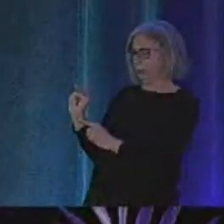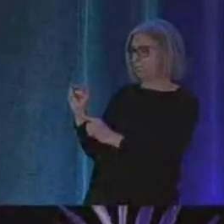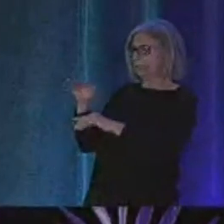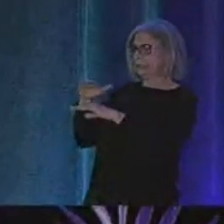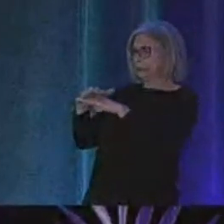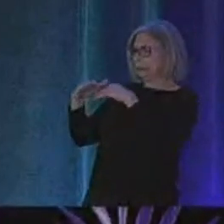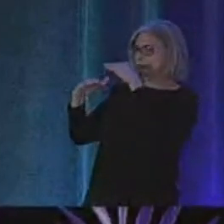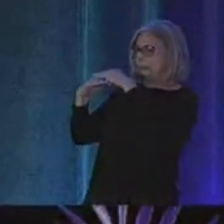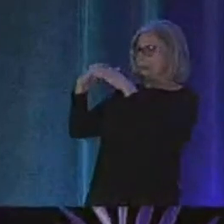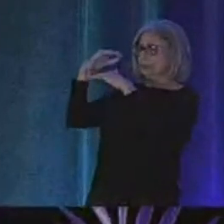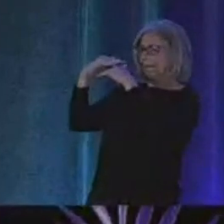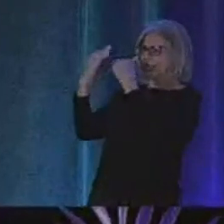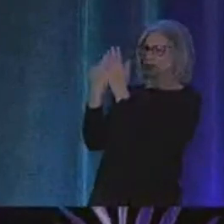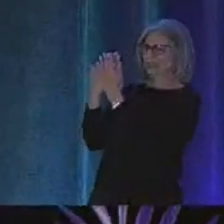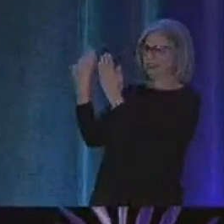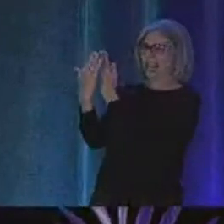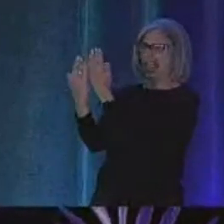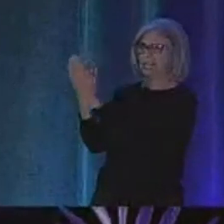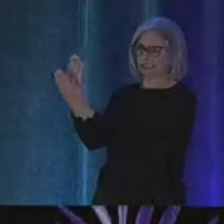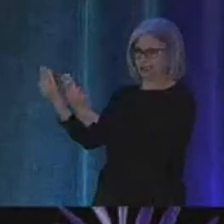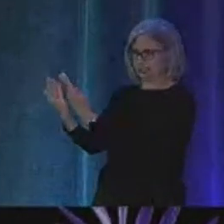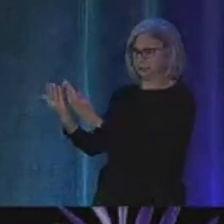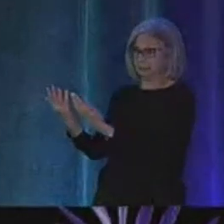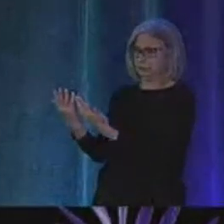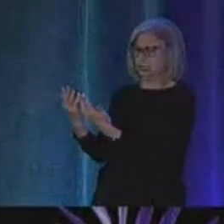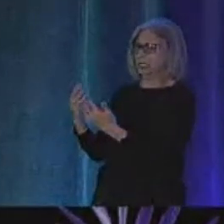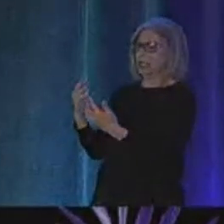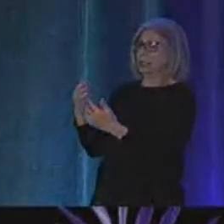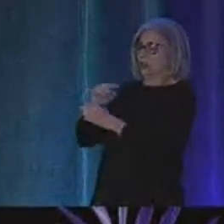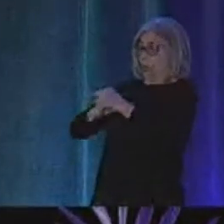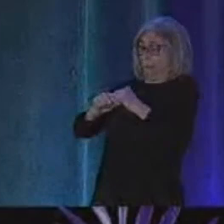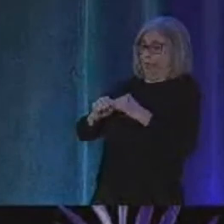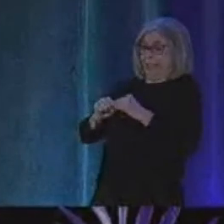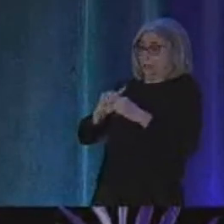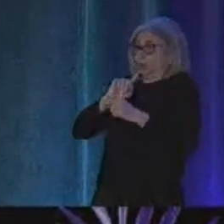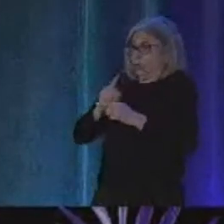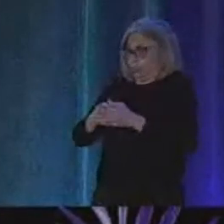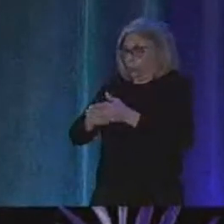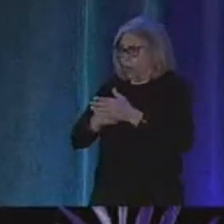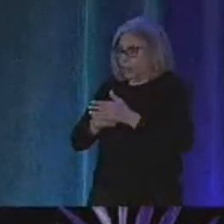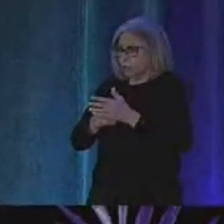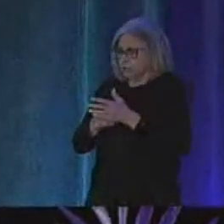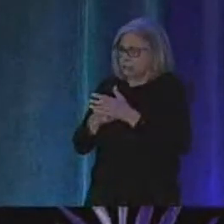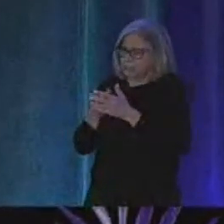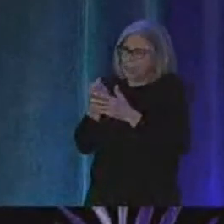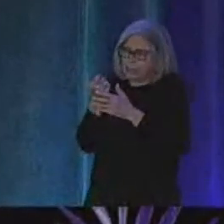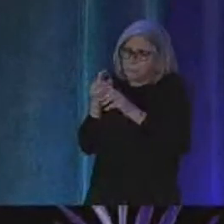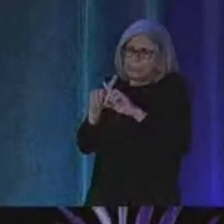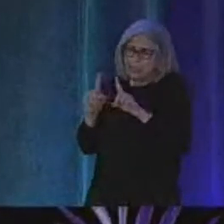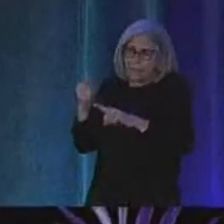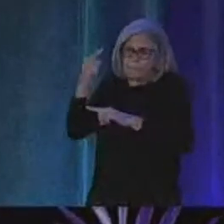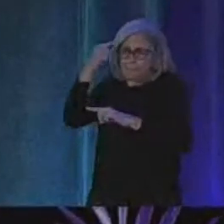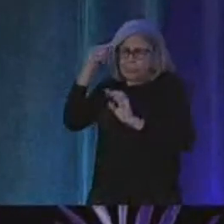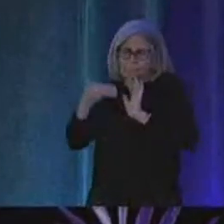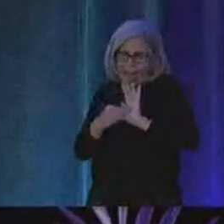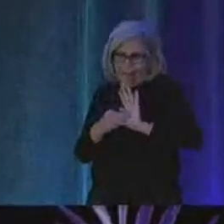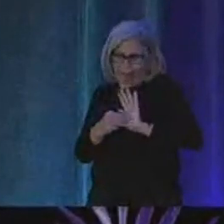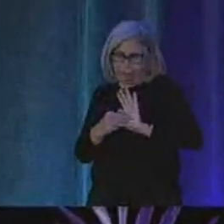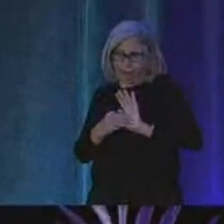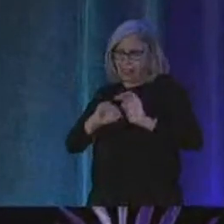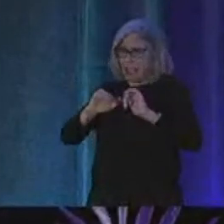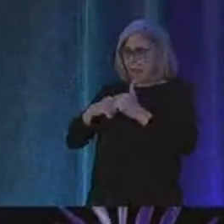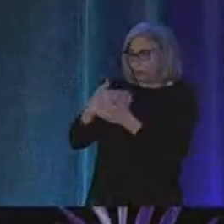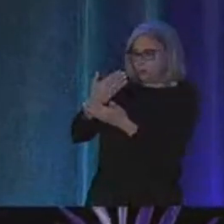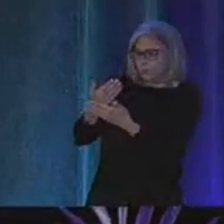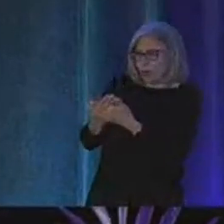stacks, but going back is what really takes a little bit of a different mental model and how you get